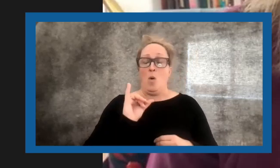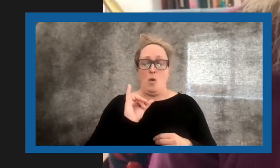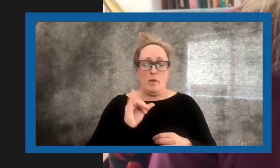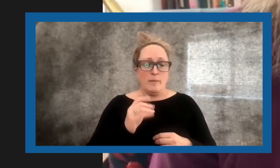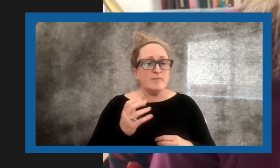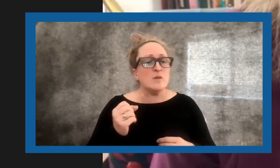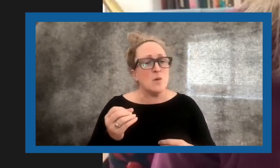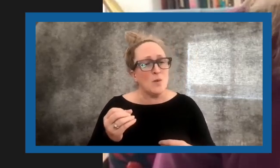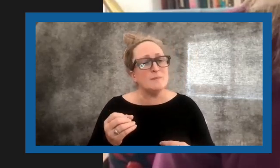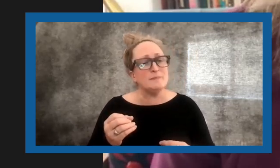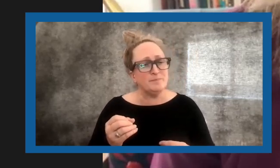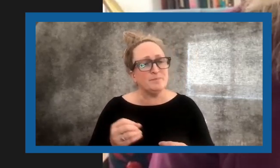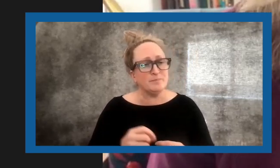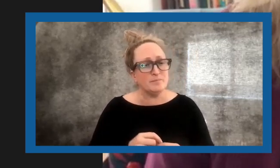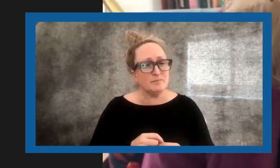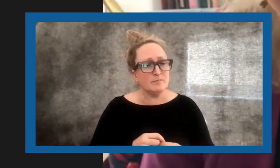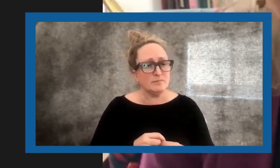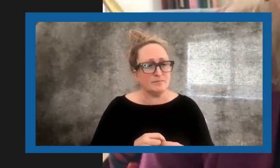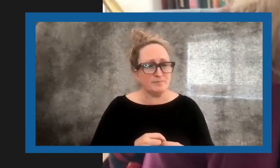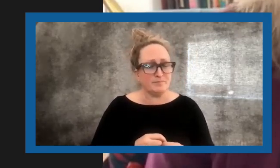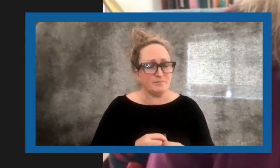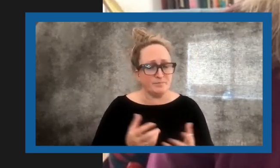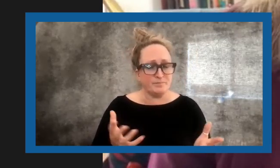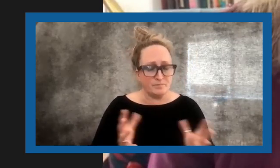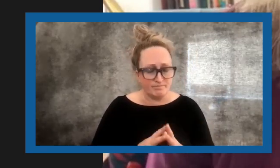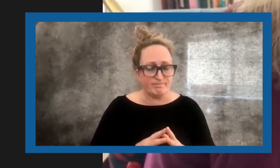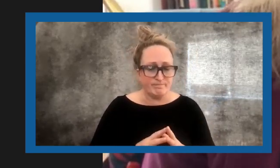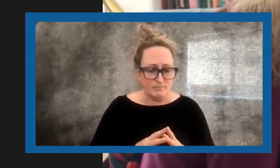But I think that it's